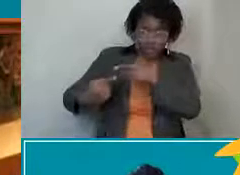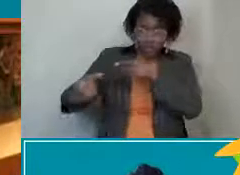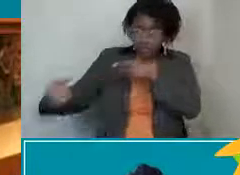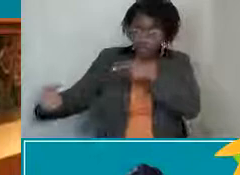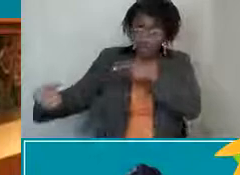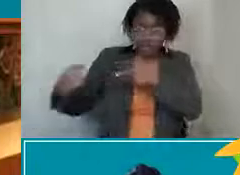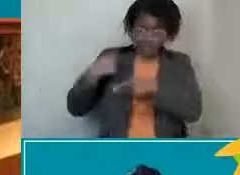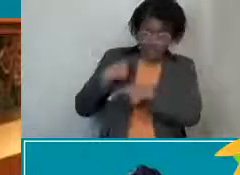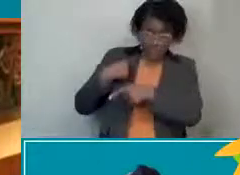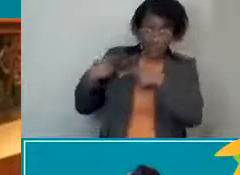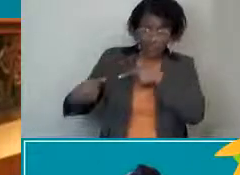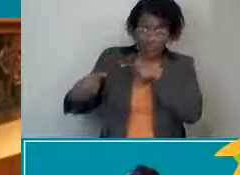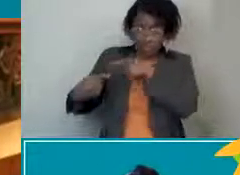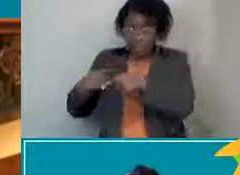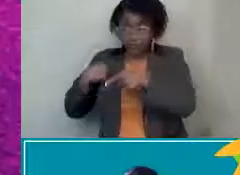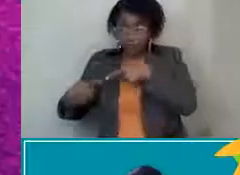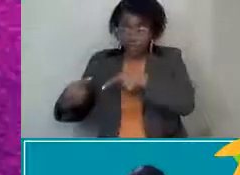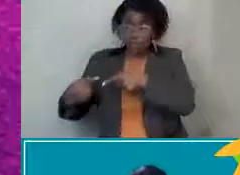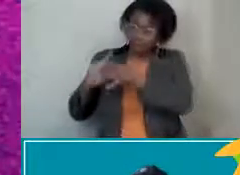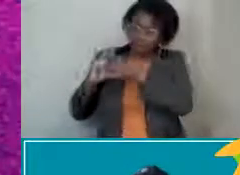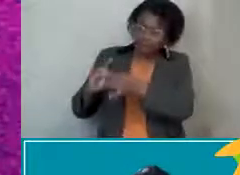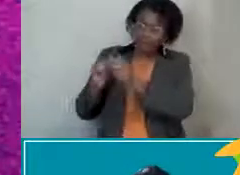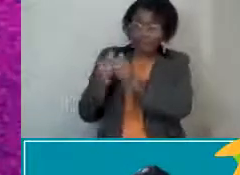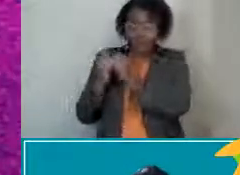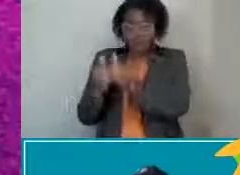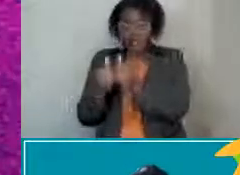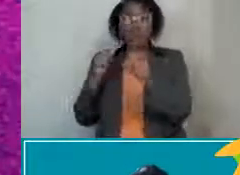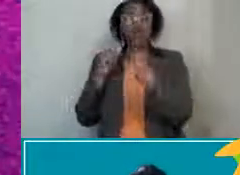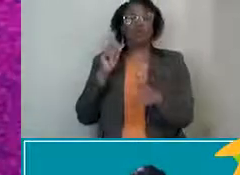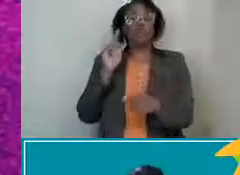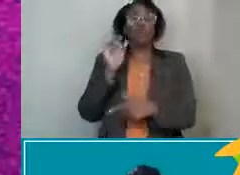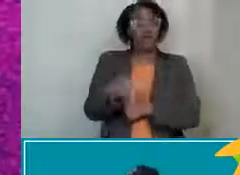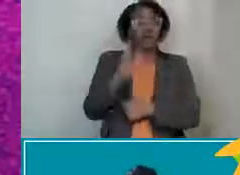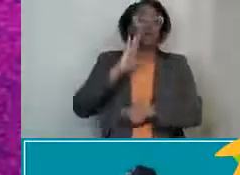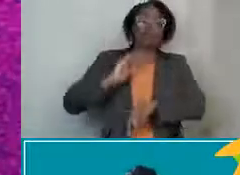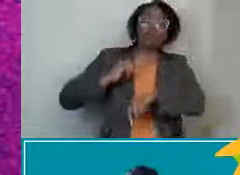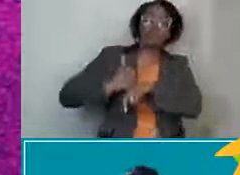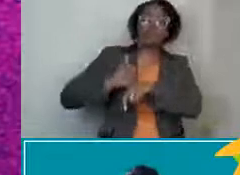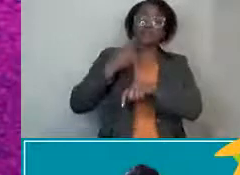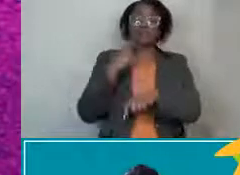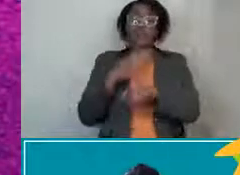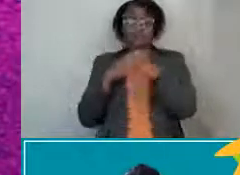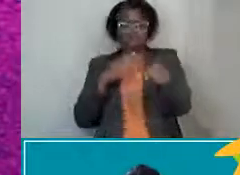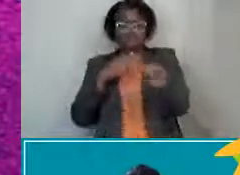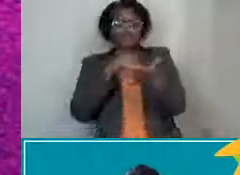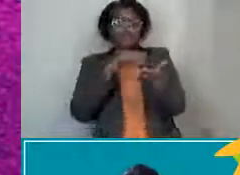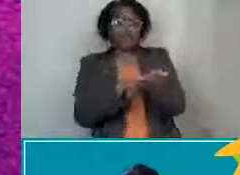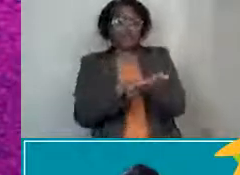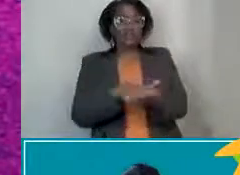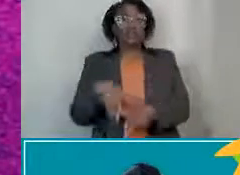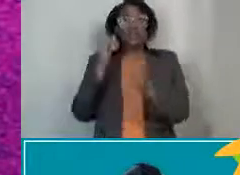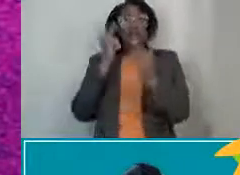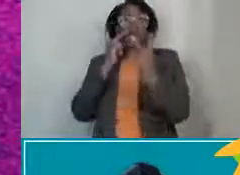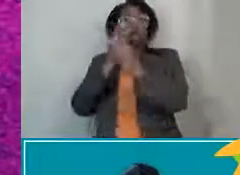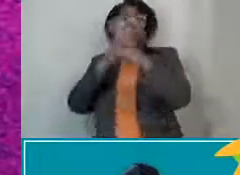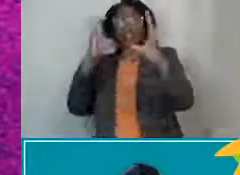so we, the convening provided a basis for a document that we call A Vision for a Feminist